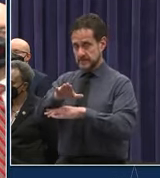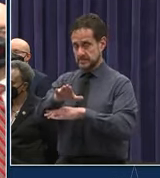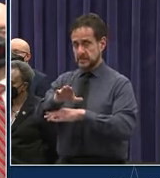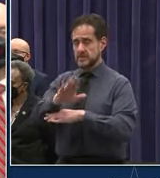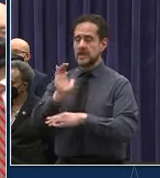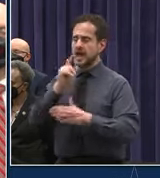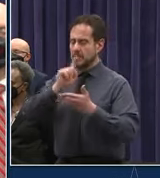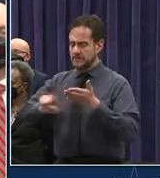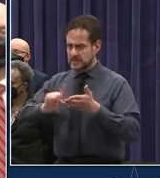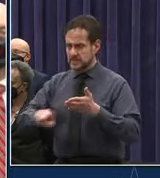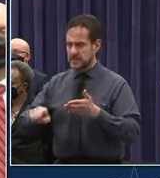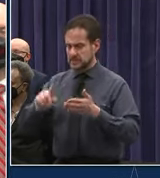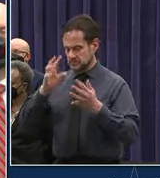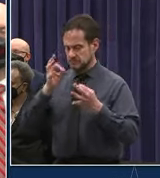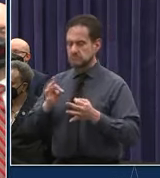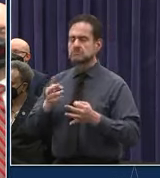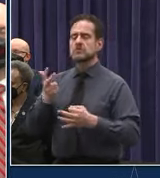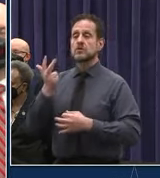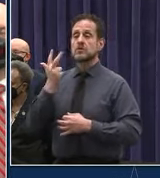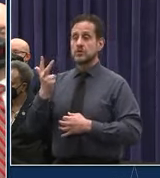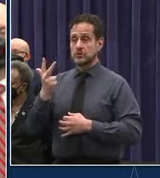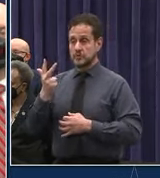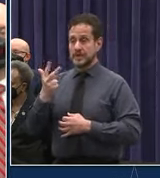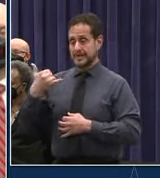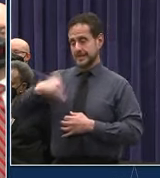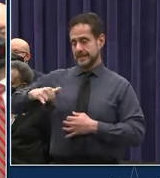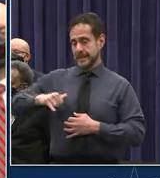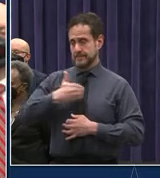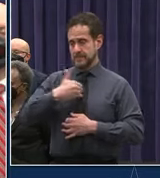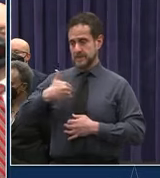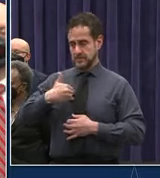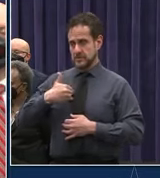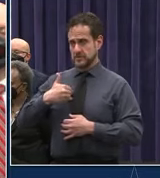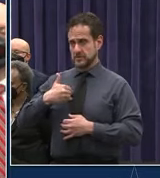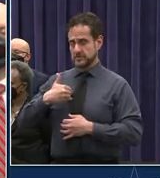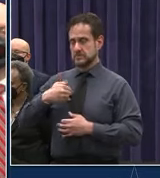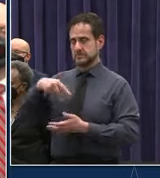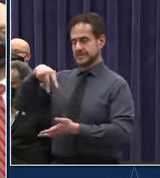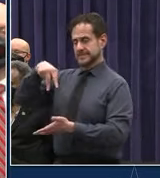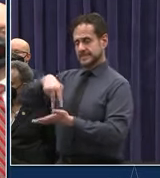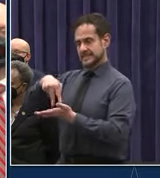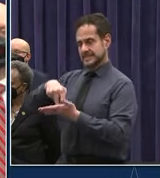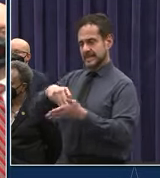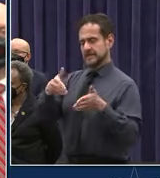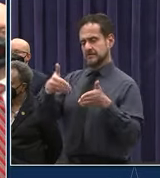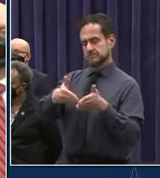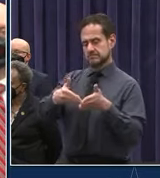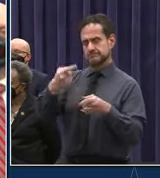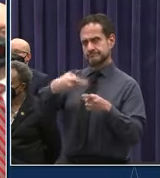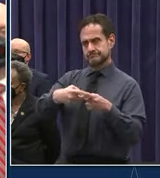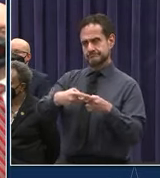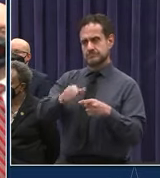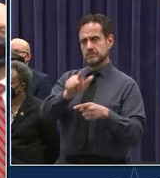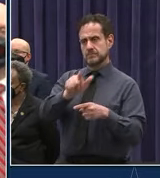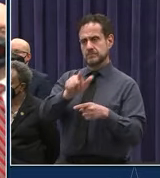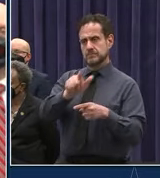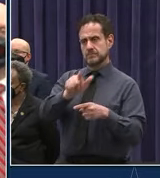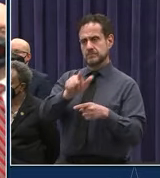that three purported gang members were standing on the corner of 26th and